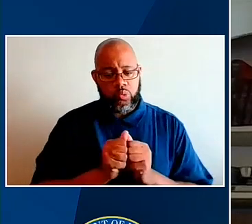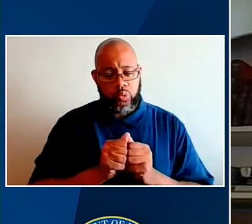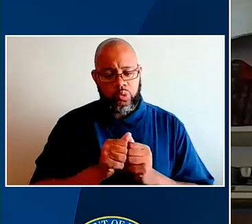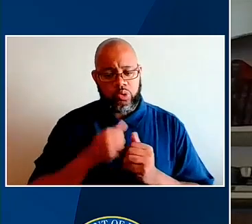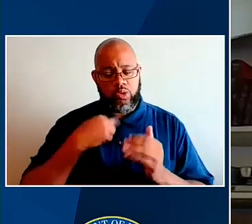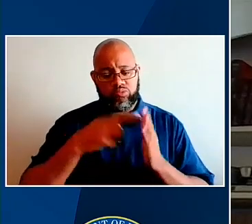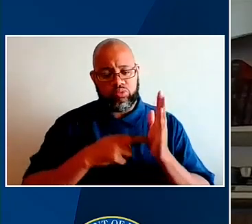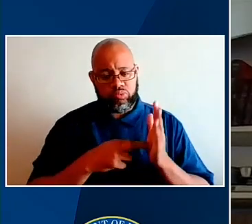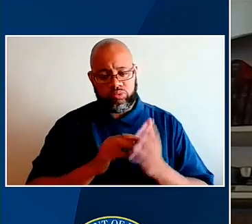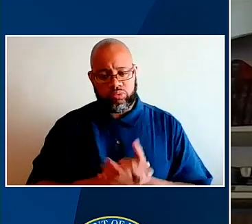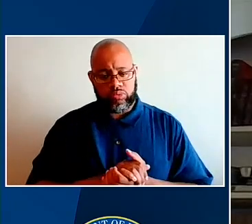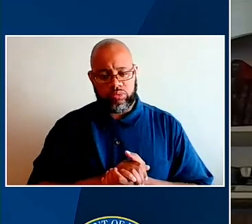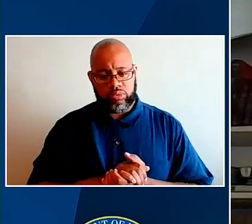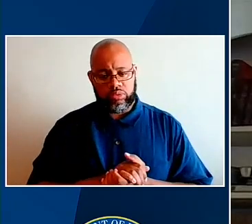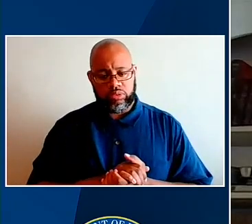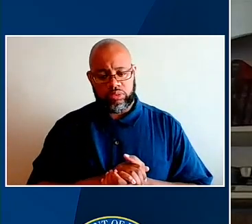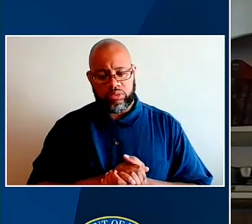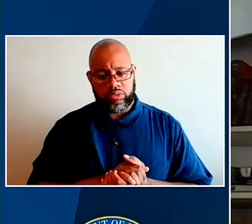regulations to prohibit that.